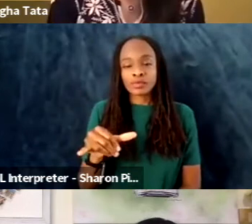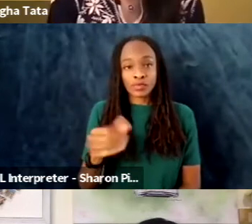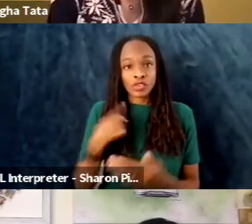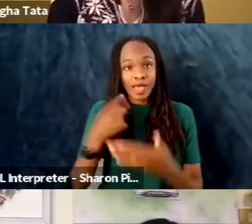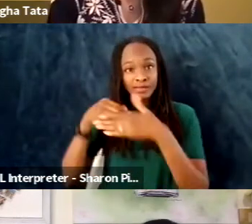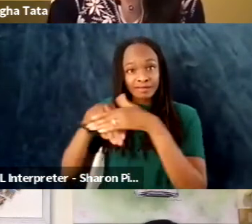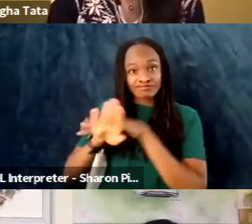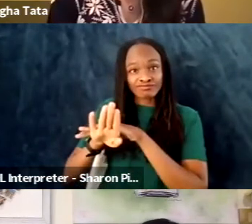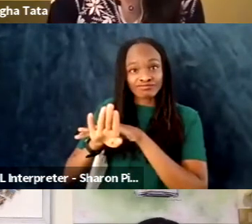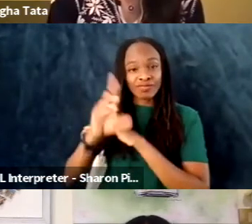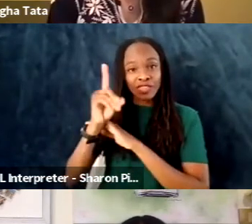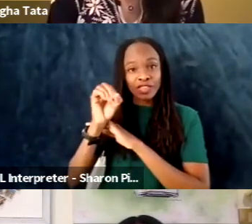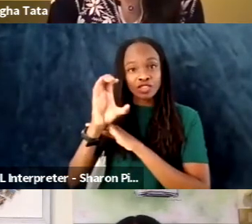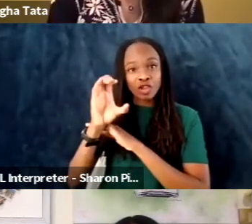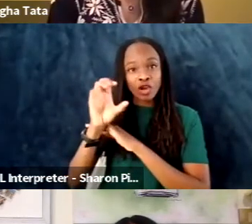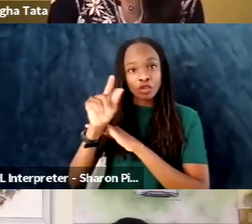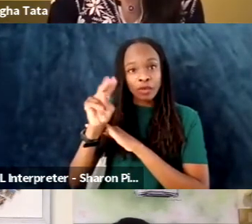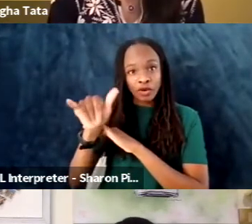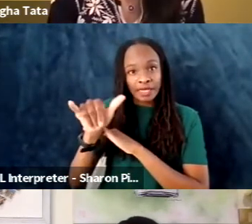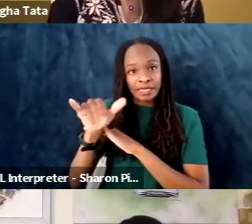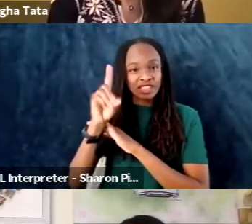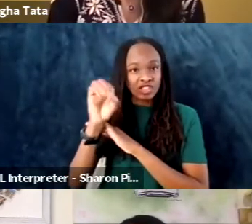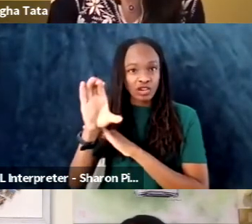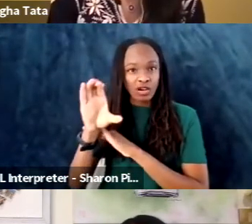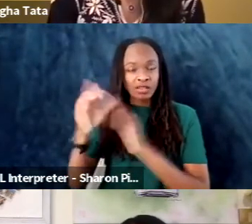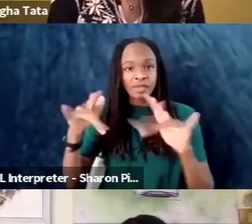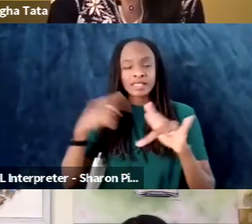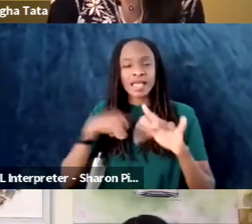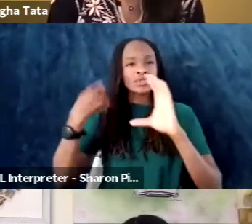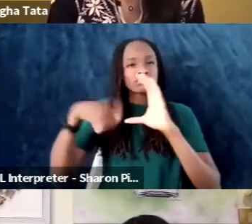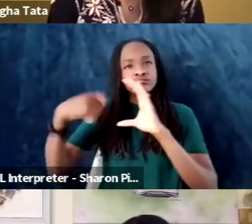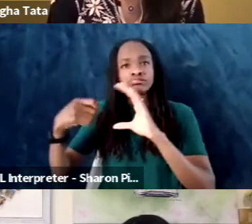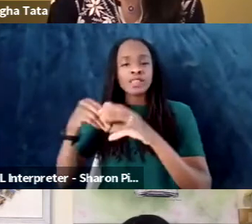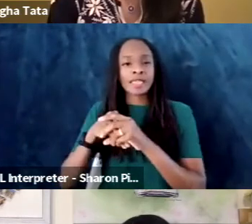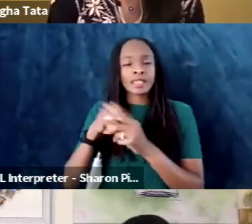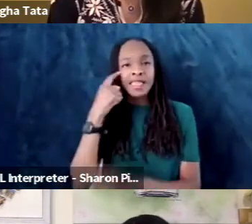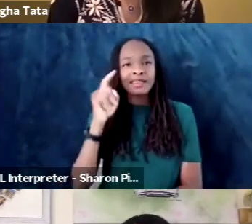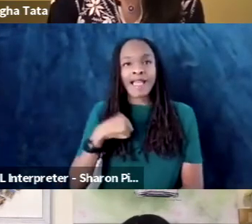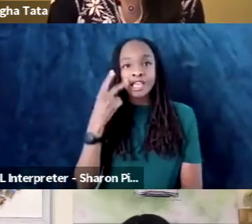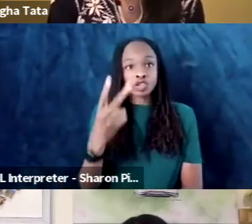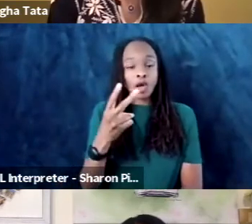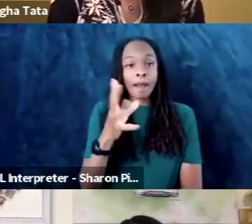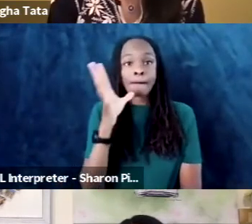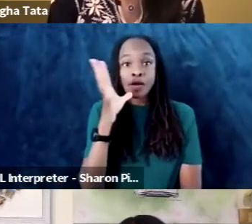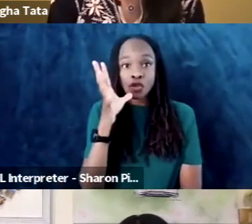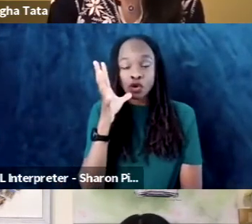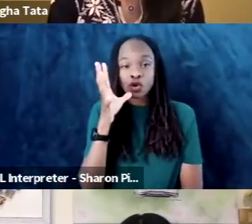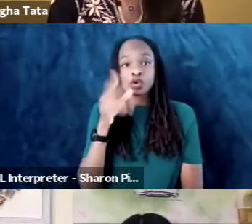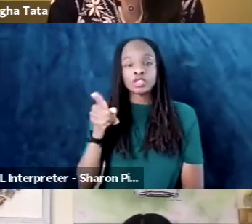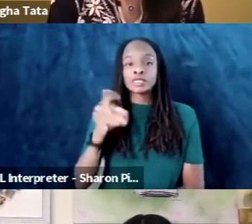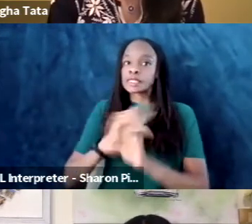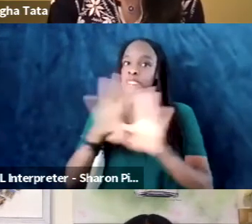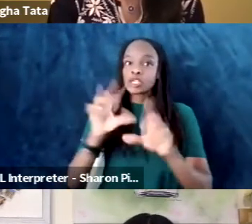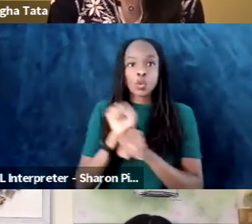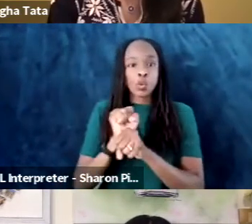documentary space, I remember as I was filming in India, I saw a mother who had clearly been working in